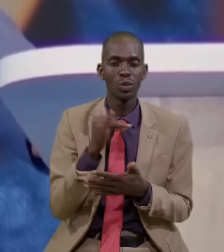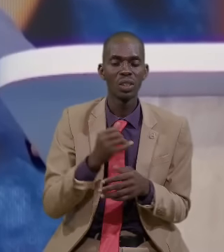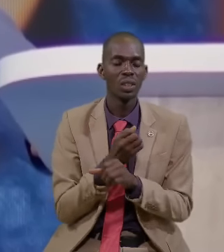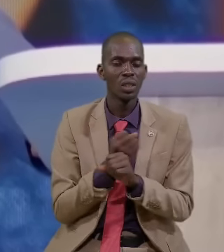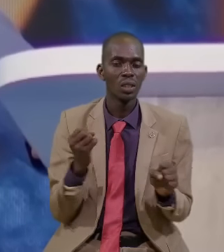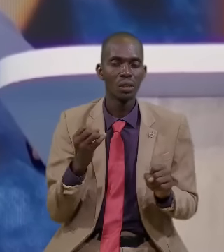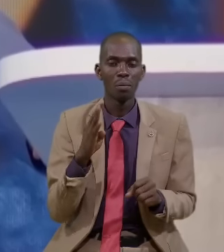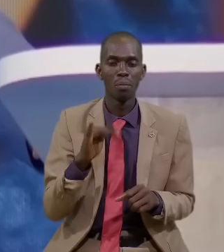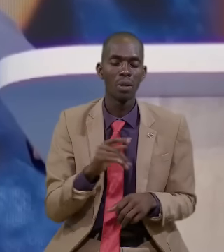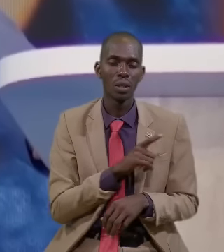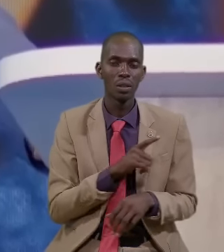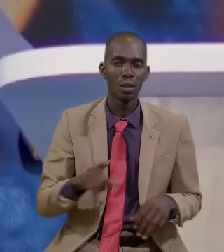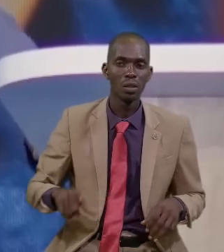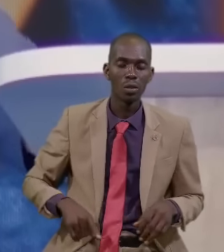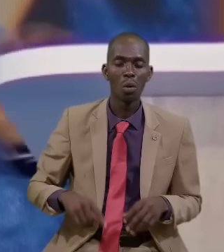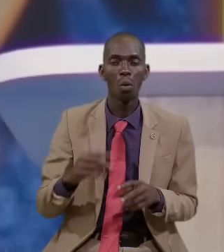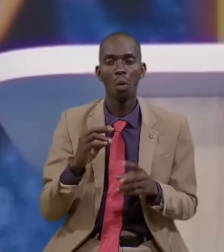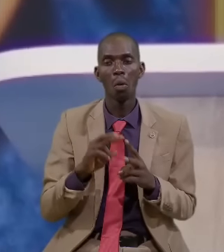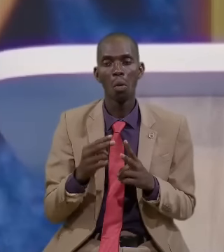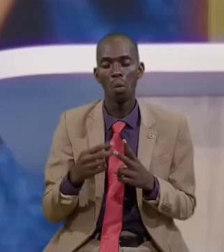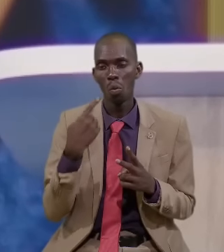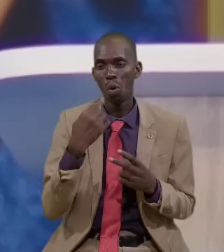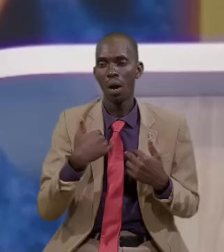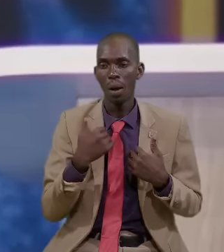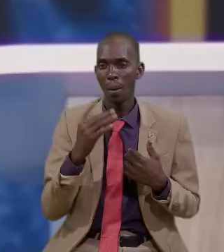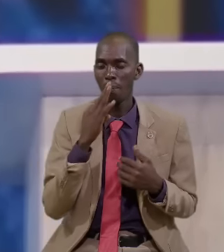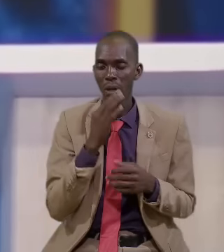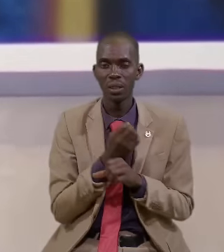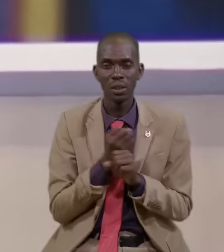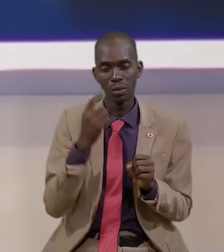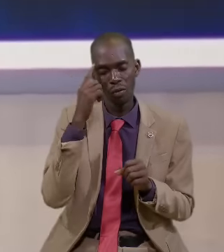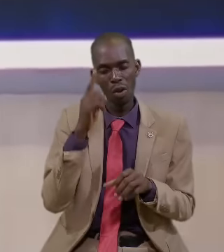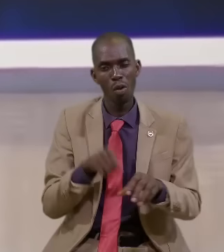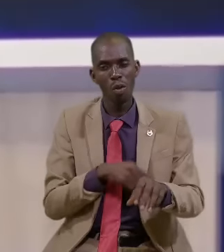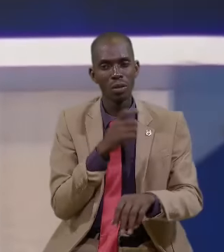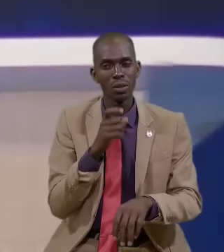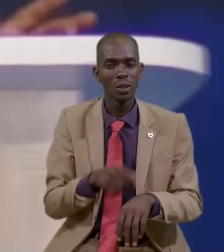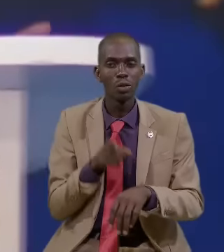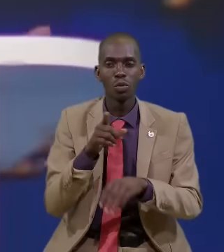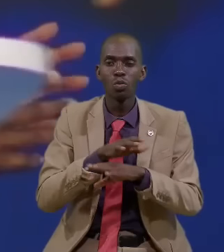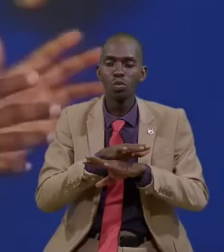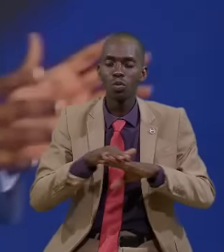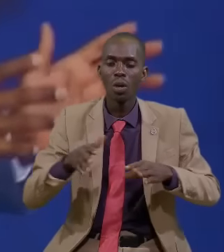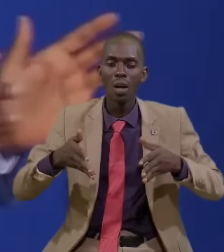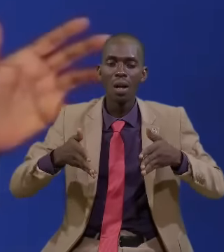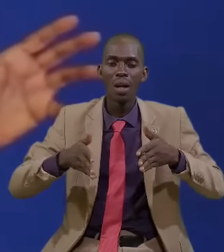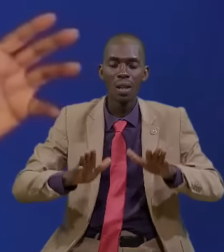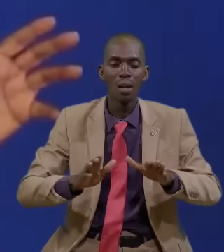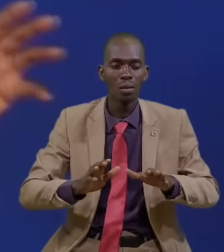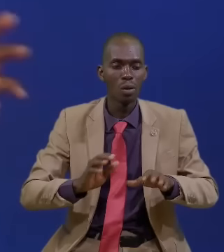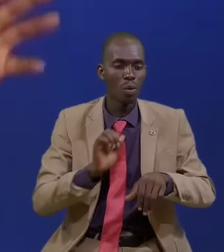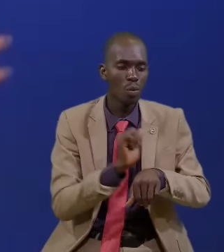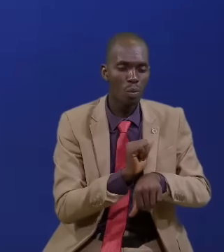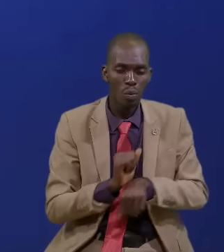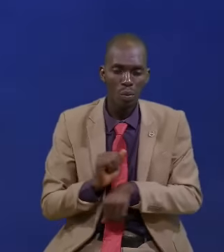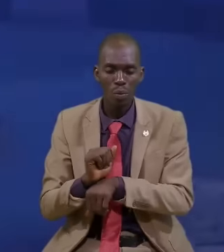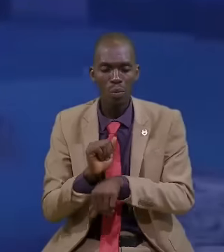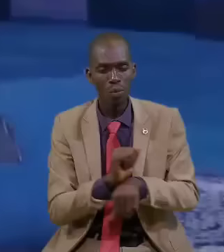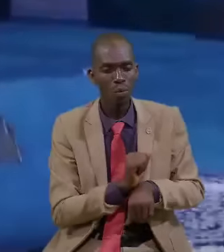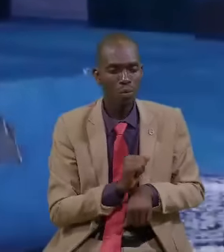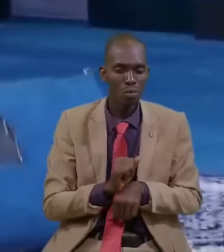Lord for a long time, you do not allow activity,